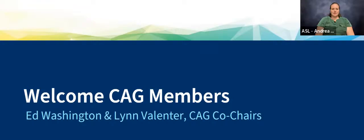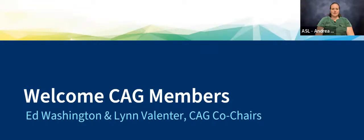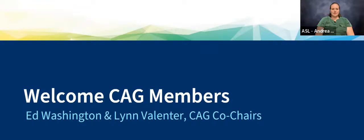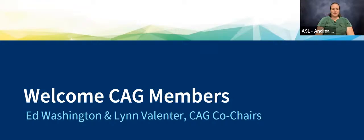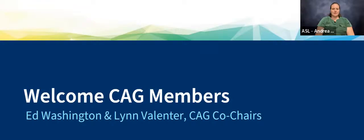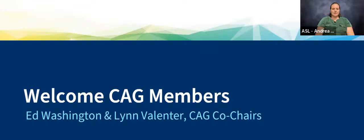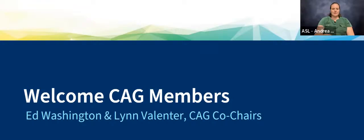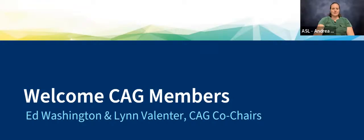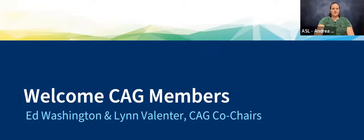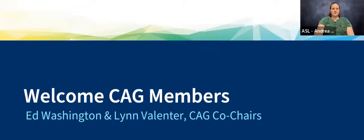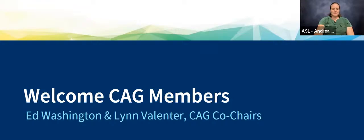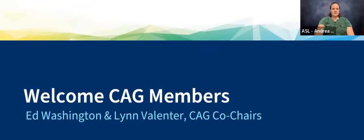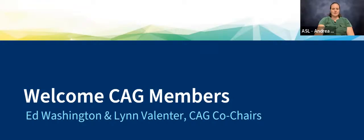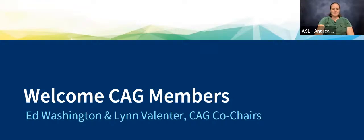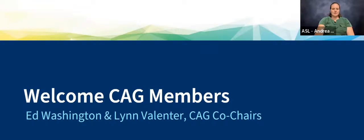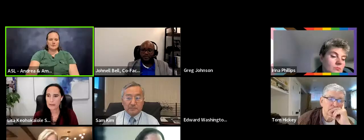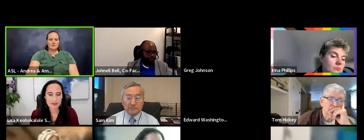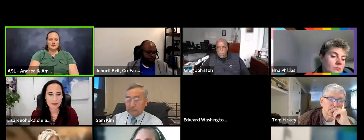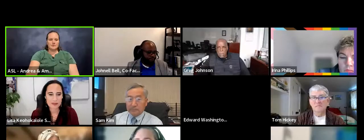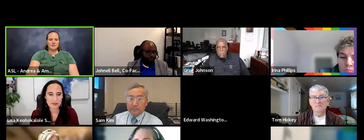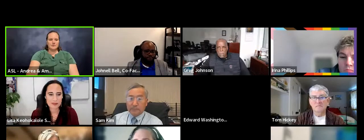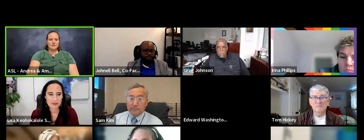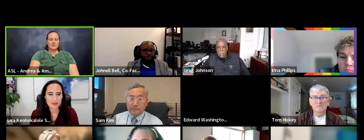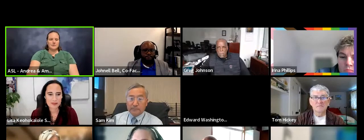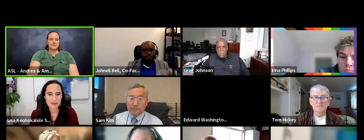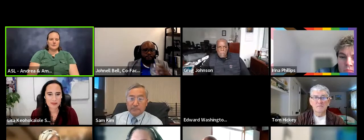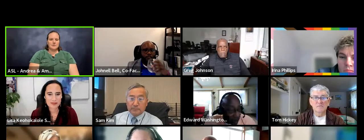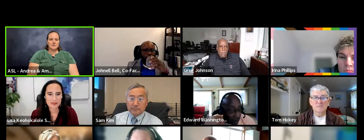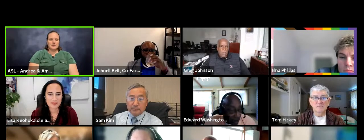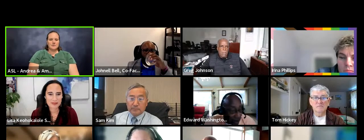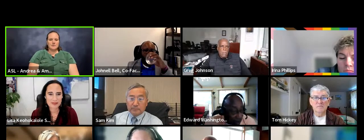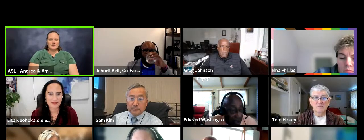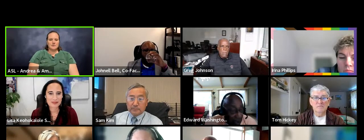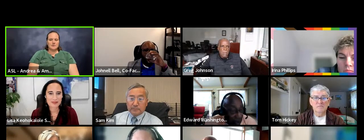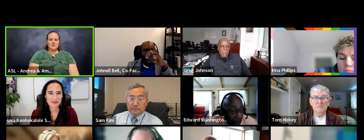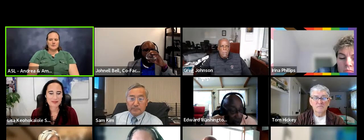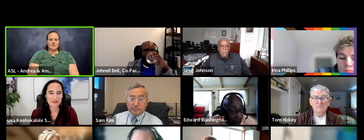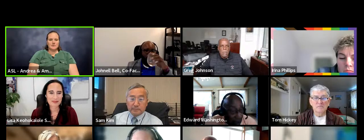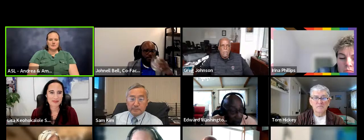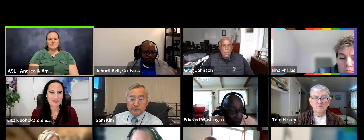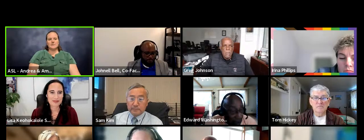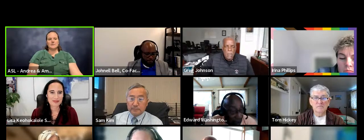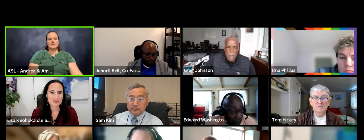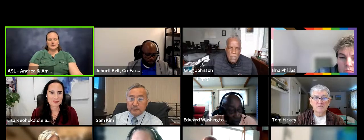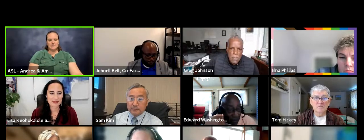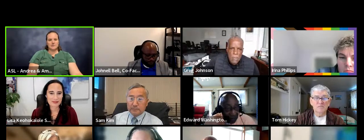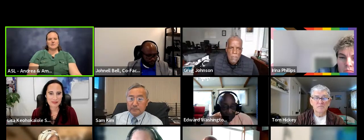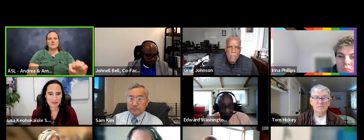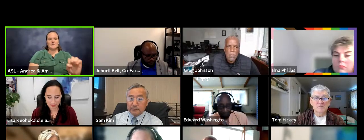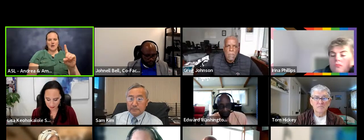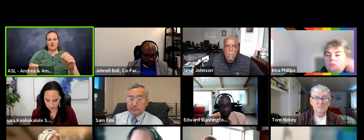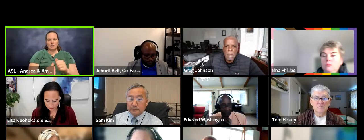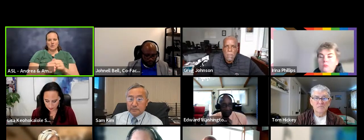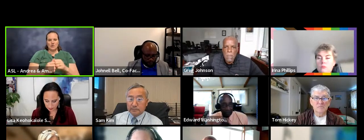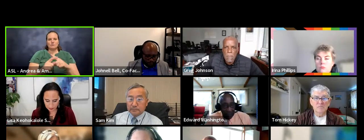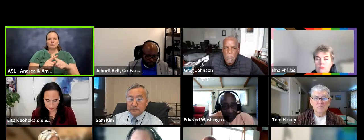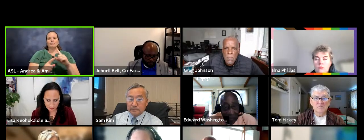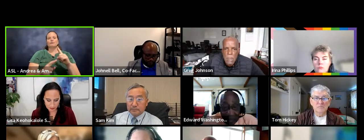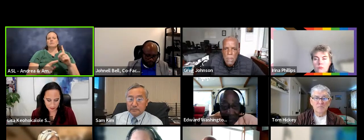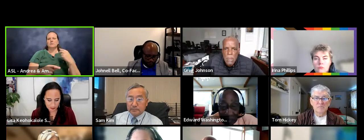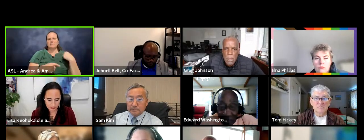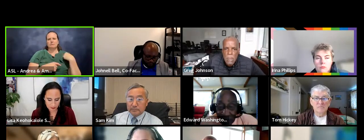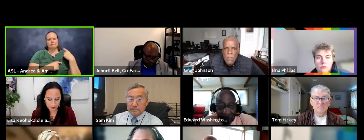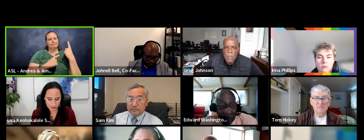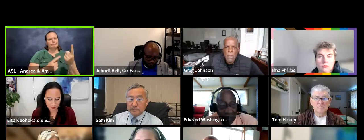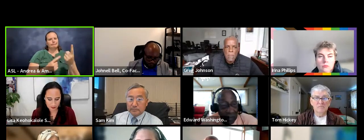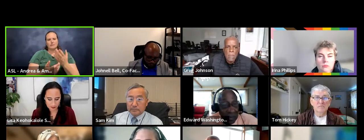Well, I think I beat Ed to unmuting, so I just want to say it's been a little while. It looks like we have good turnout today,